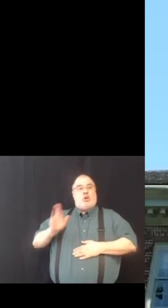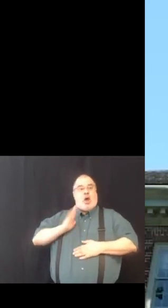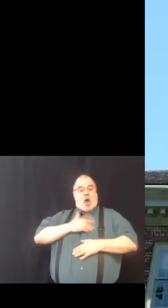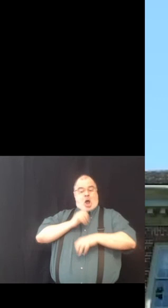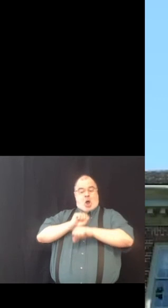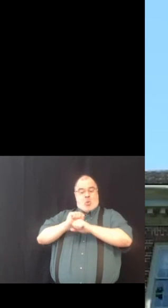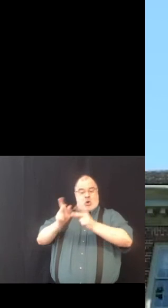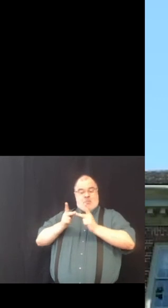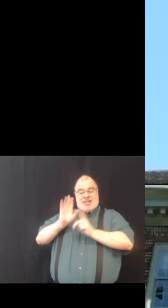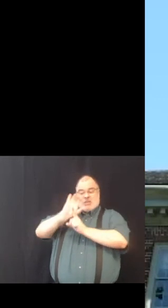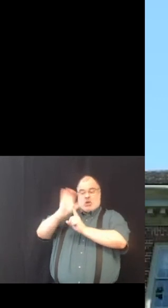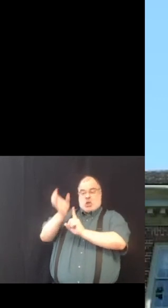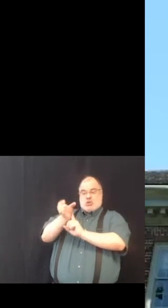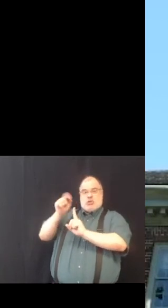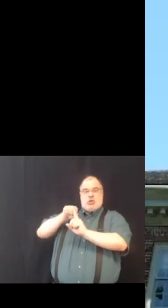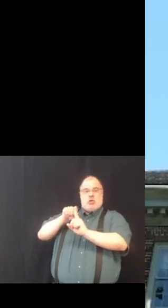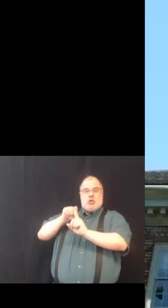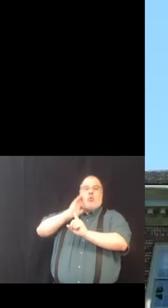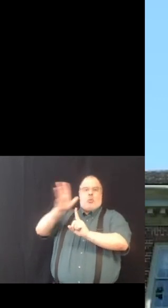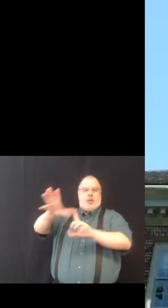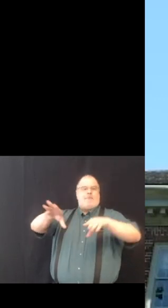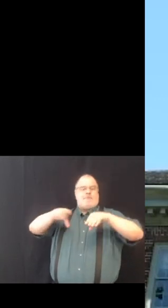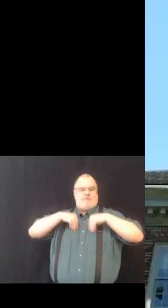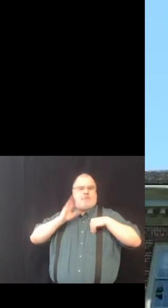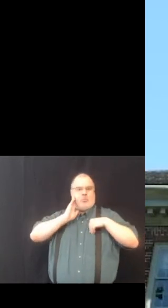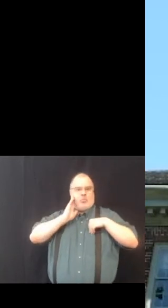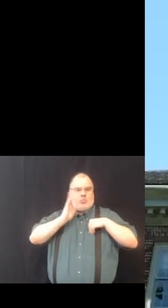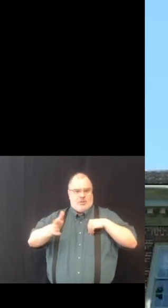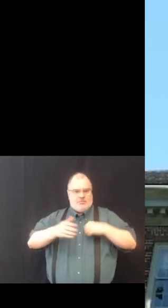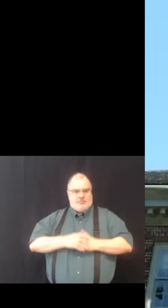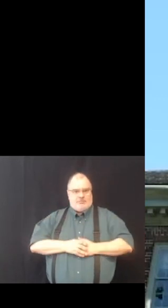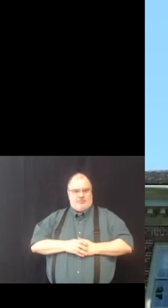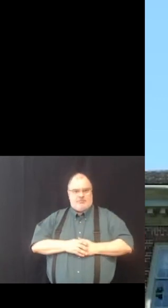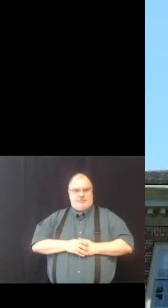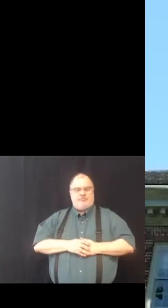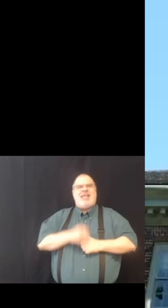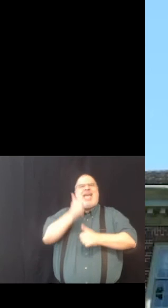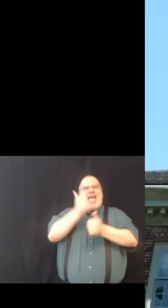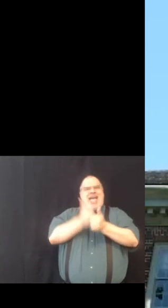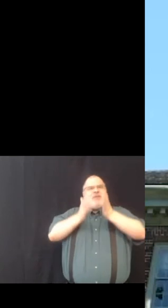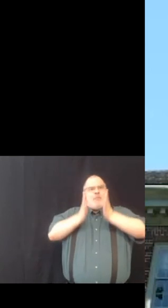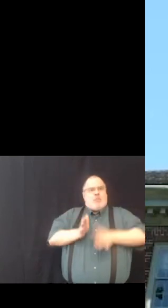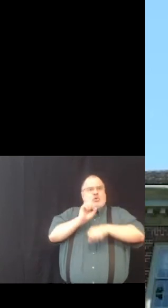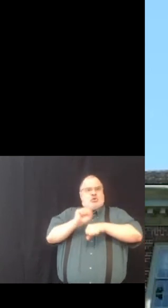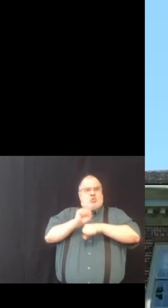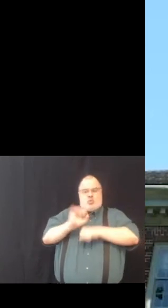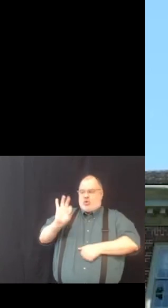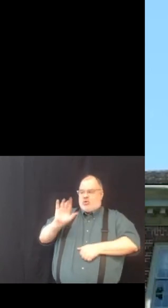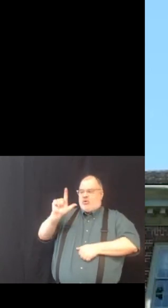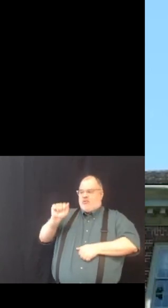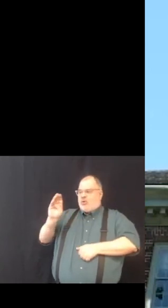and supportive. Every employee at the Florida Bar has a unique skill set that is critical to supporting our mission